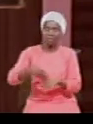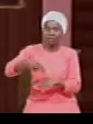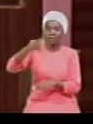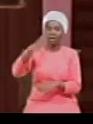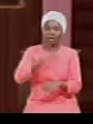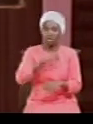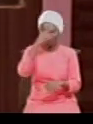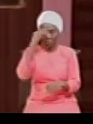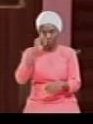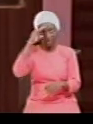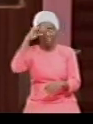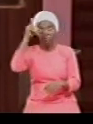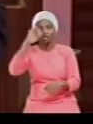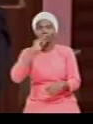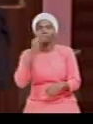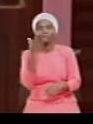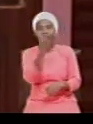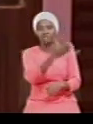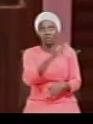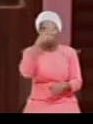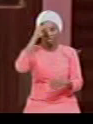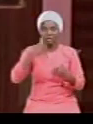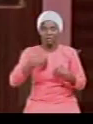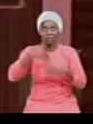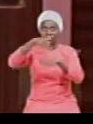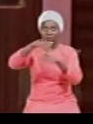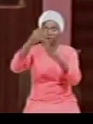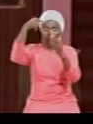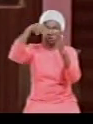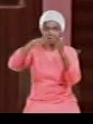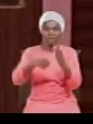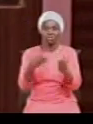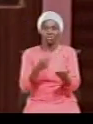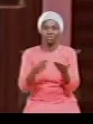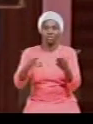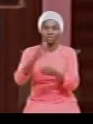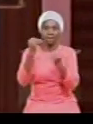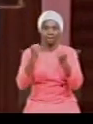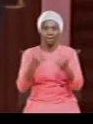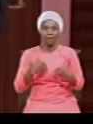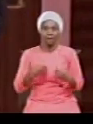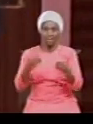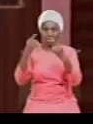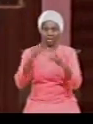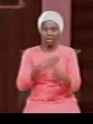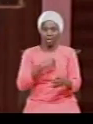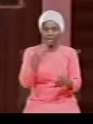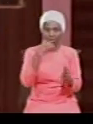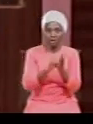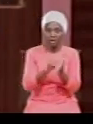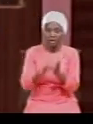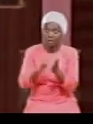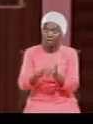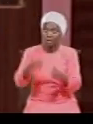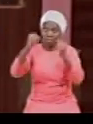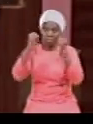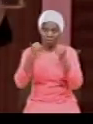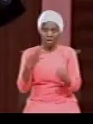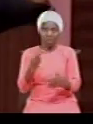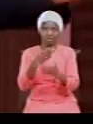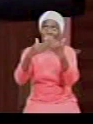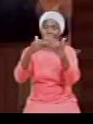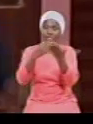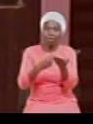there, he has put down the Holy Ghost. Power has come. And he said that power of the Holy Ghost